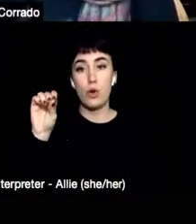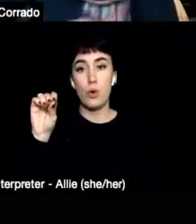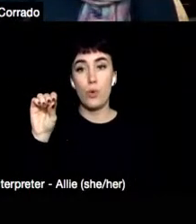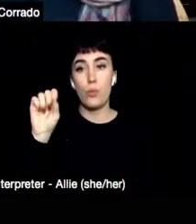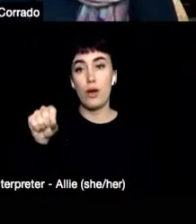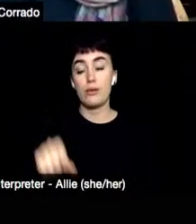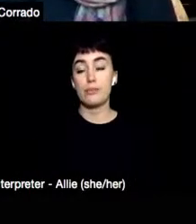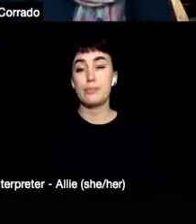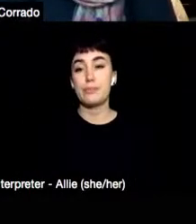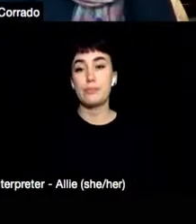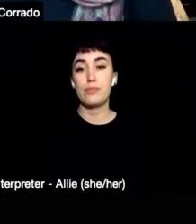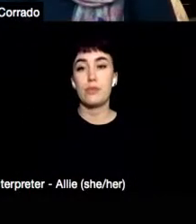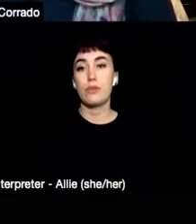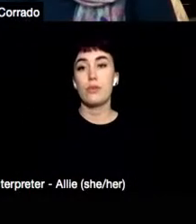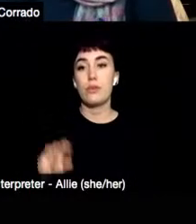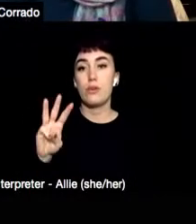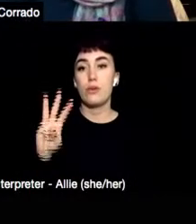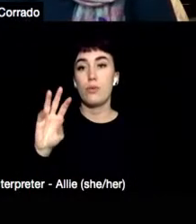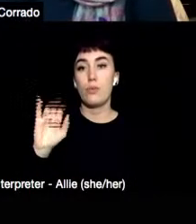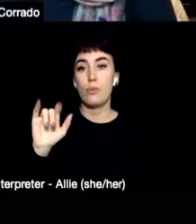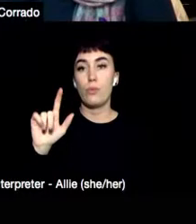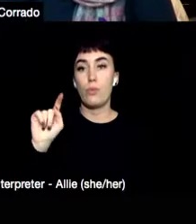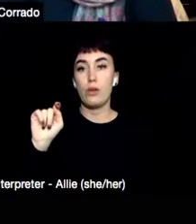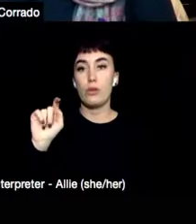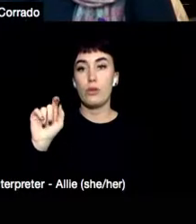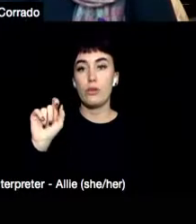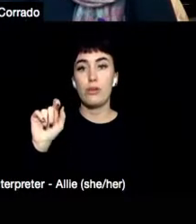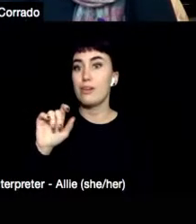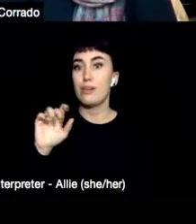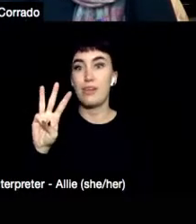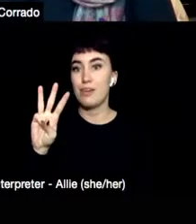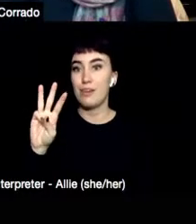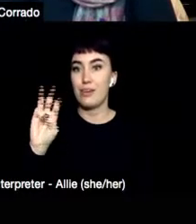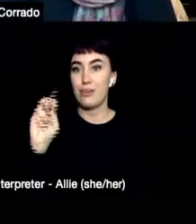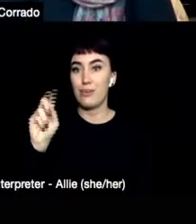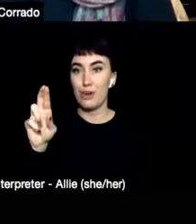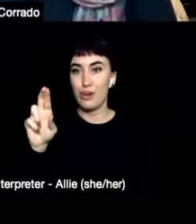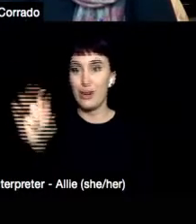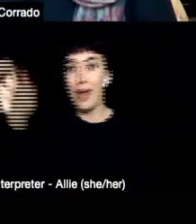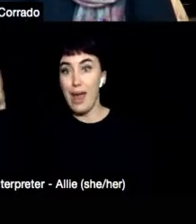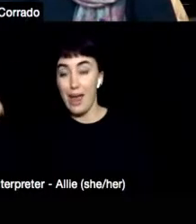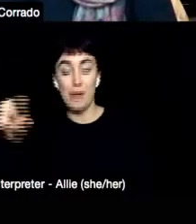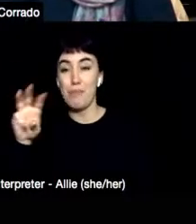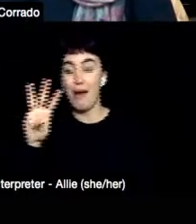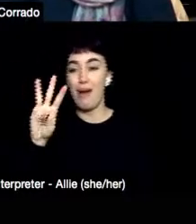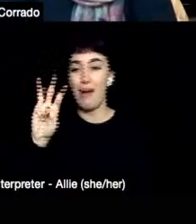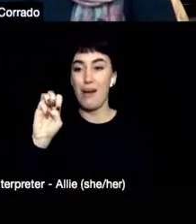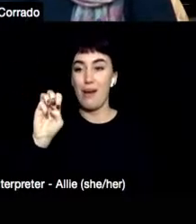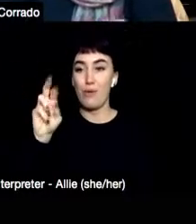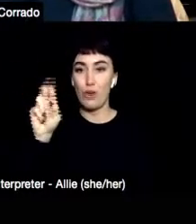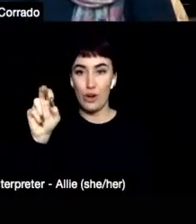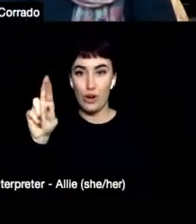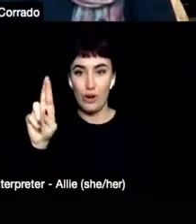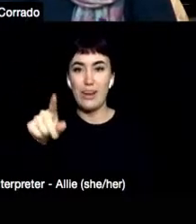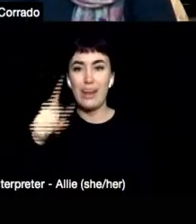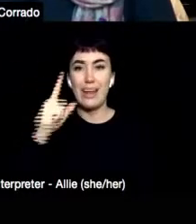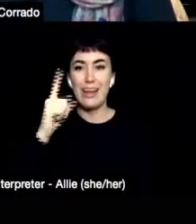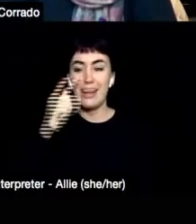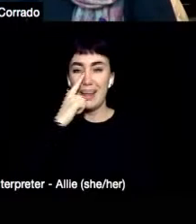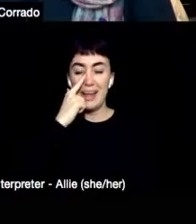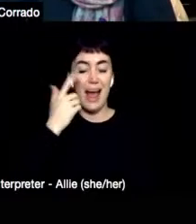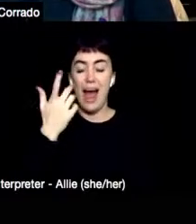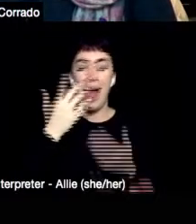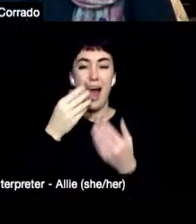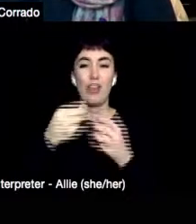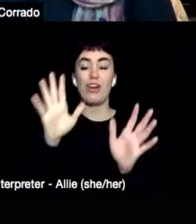Aye. Councilmember Wilt, Councilmember Werner. All right, sorry, That's all right. he blinked out and I lost him.